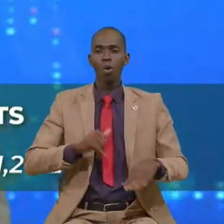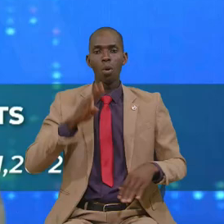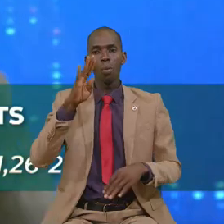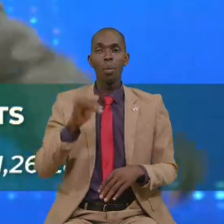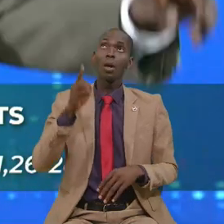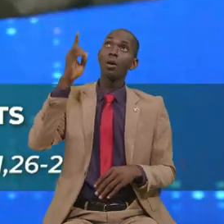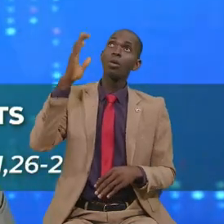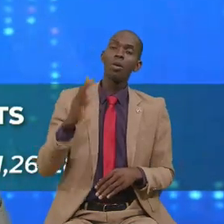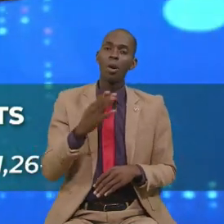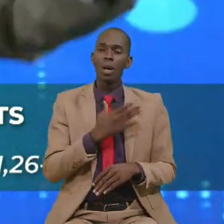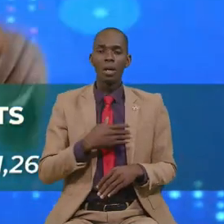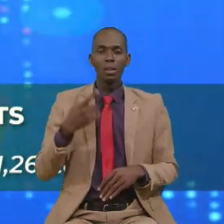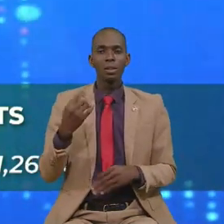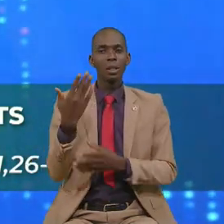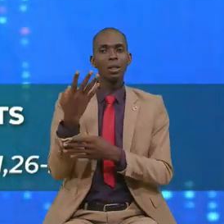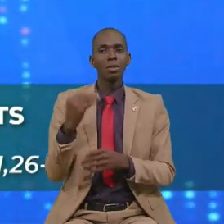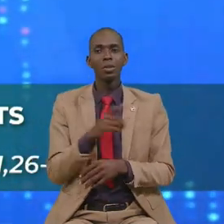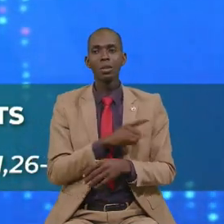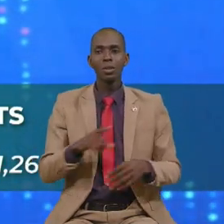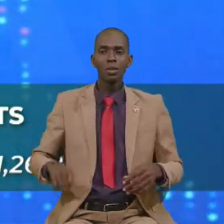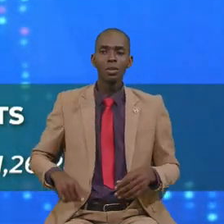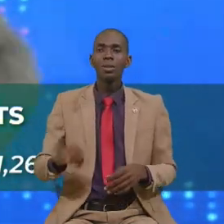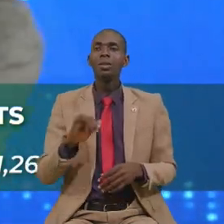Lord upon him in a pop house.